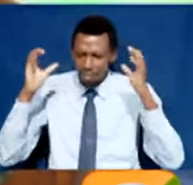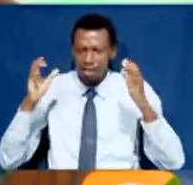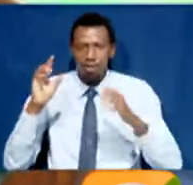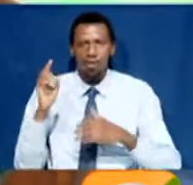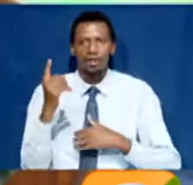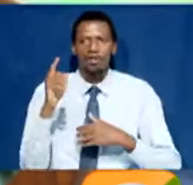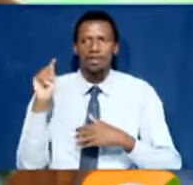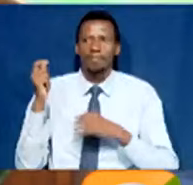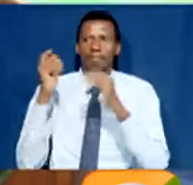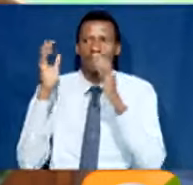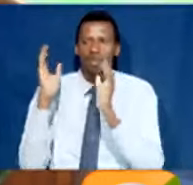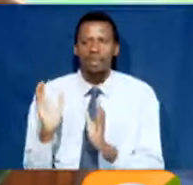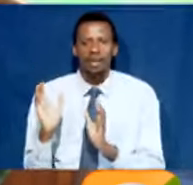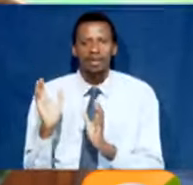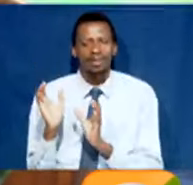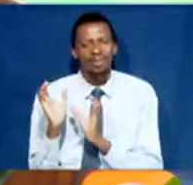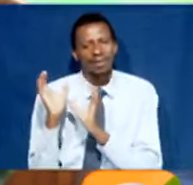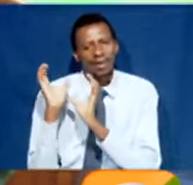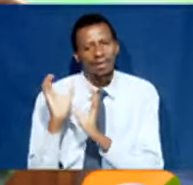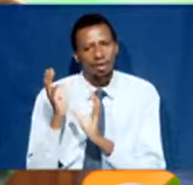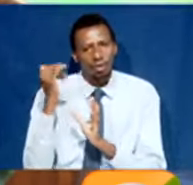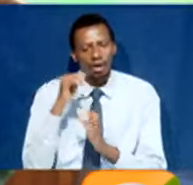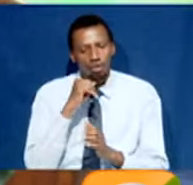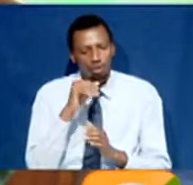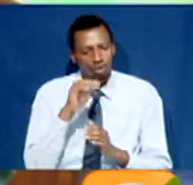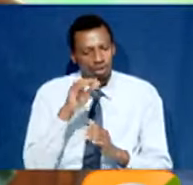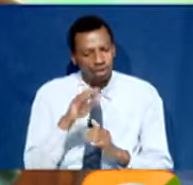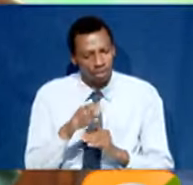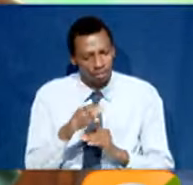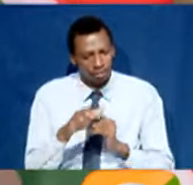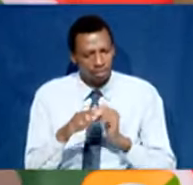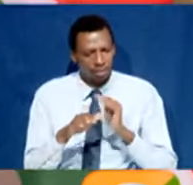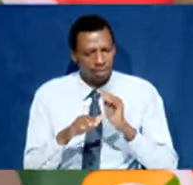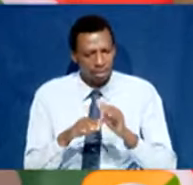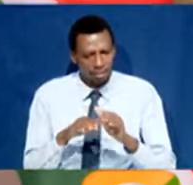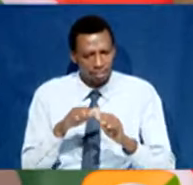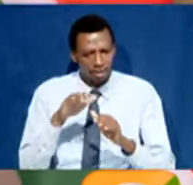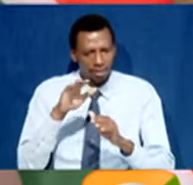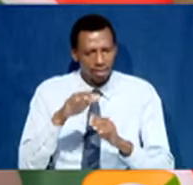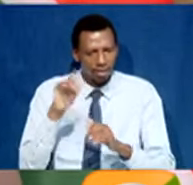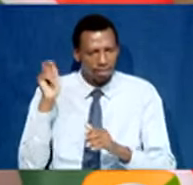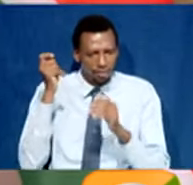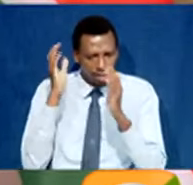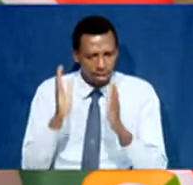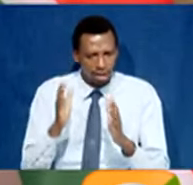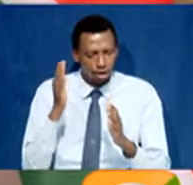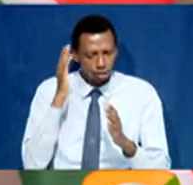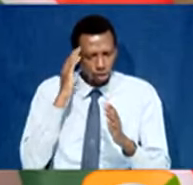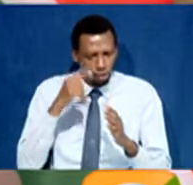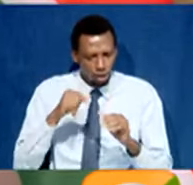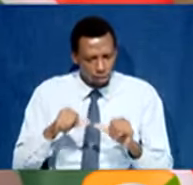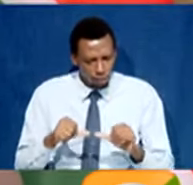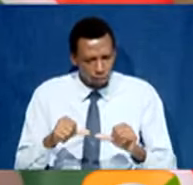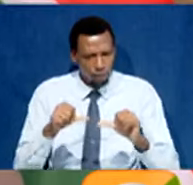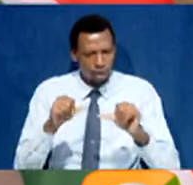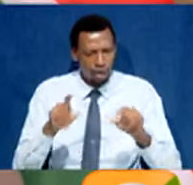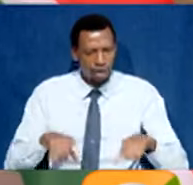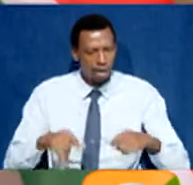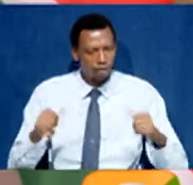anasikia uzito? Kwa nini isikwende step by step kiasi cha kwamba hata Mkenya atajua ni kweli tunasonga mbele lakini sifinyi kimaisha yako sawa? Wacha